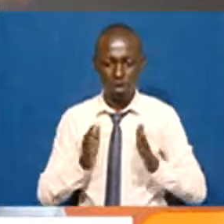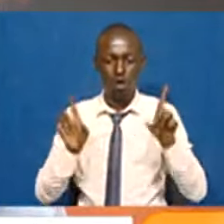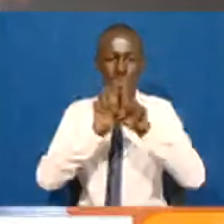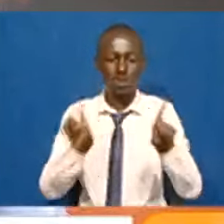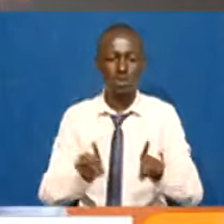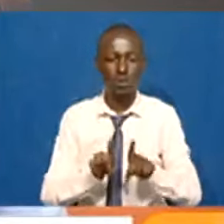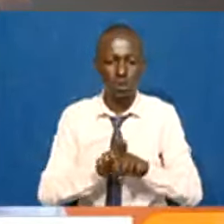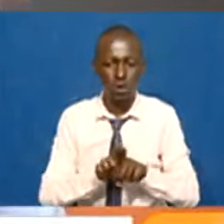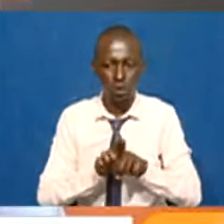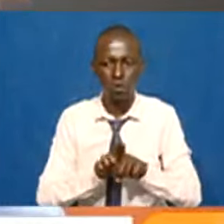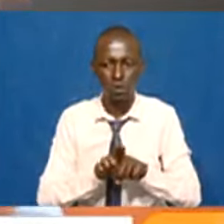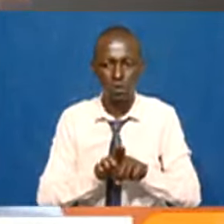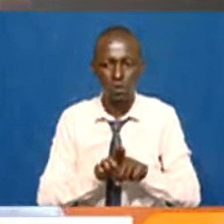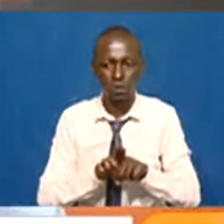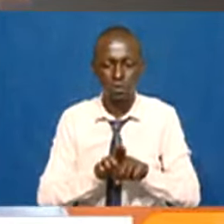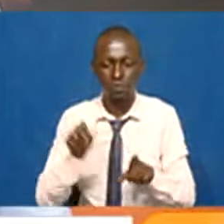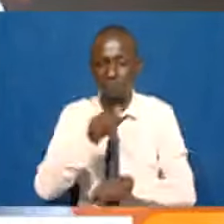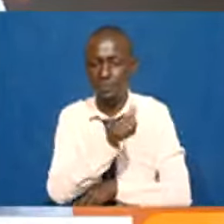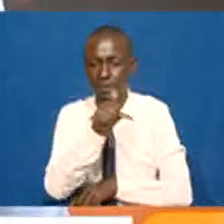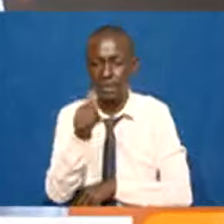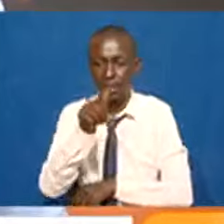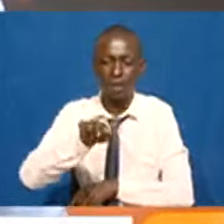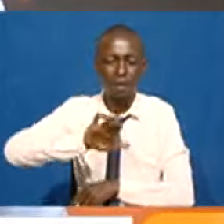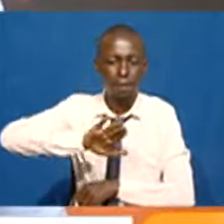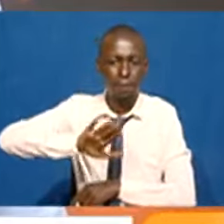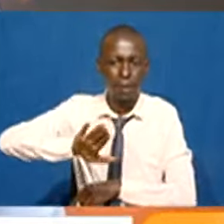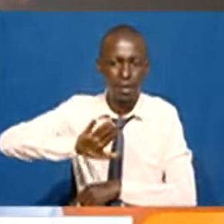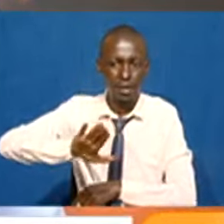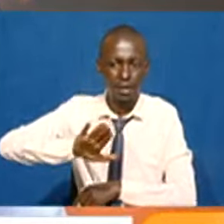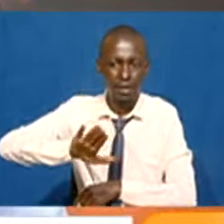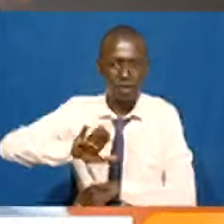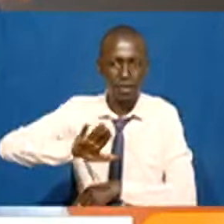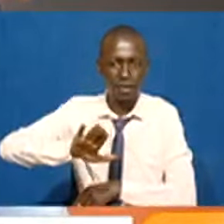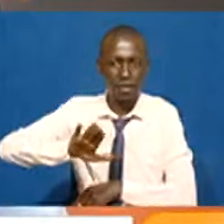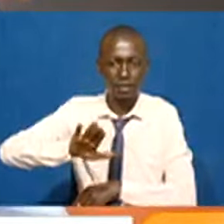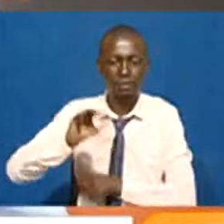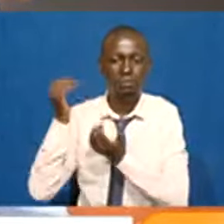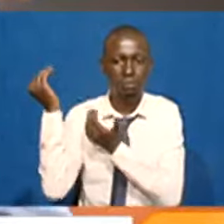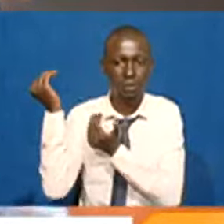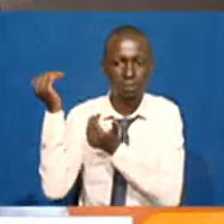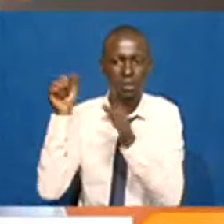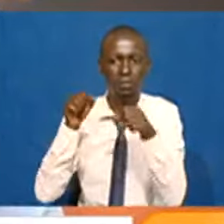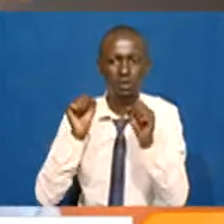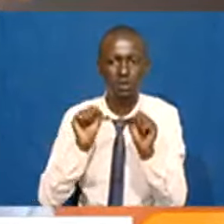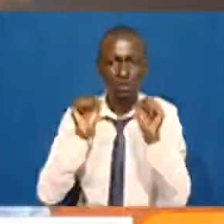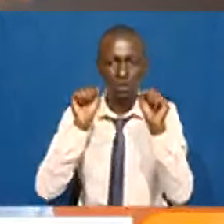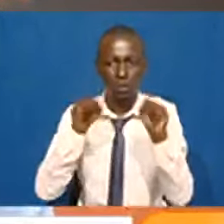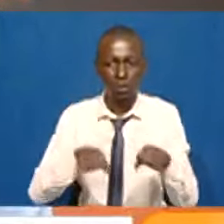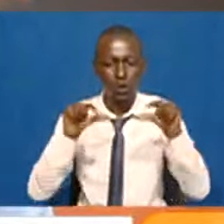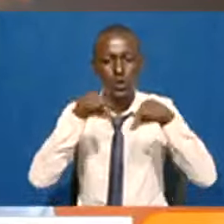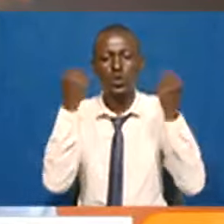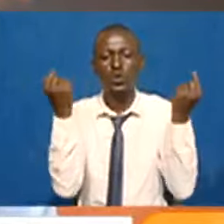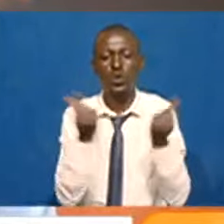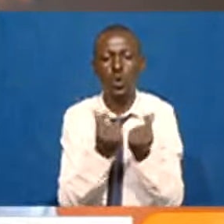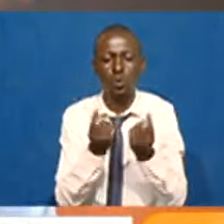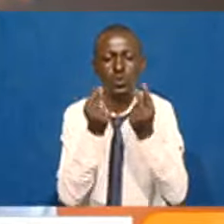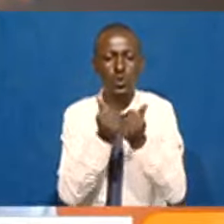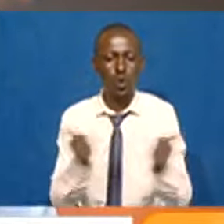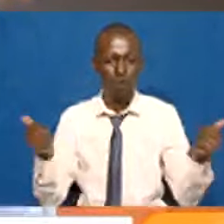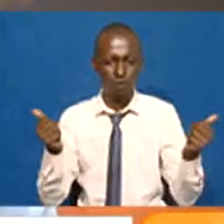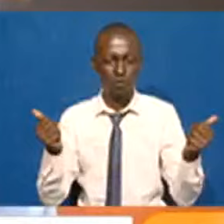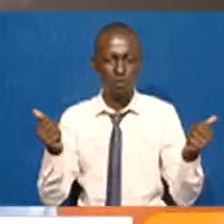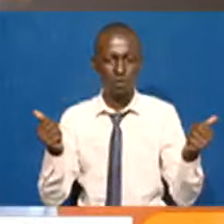of the remaining burden to be taken care of by the group. So